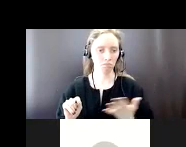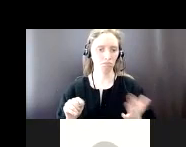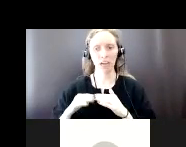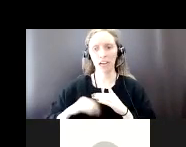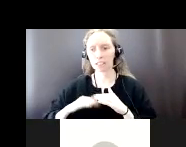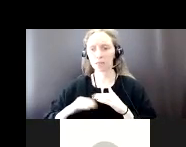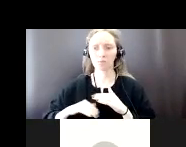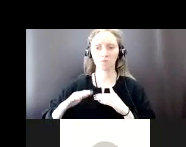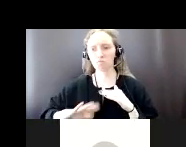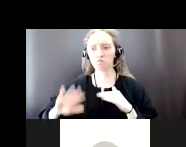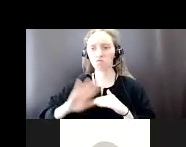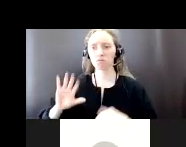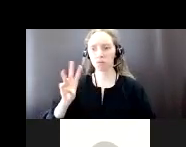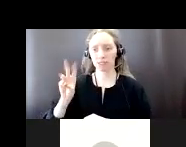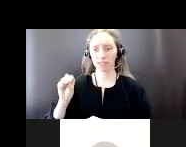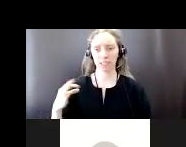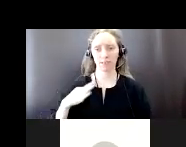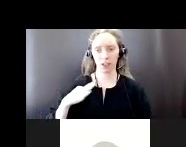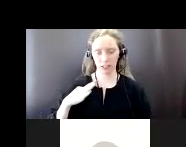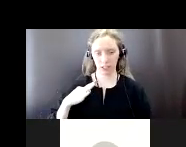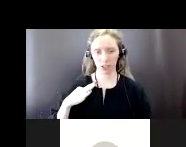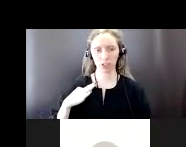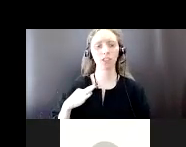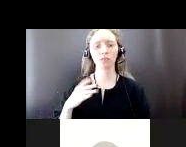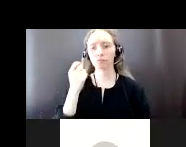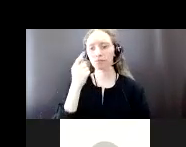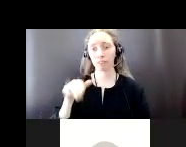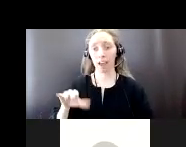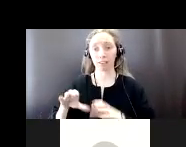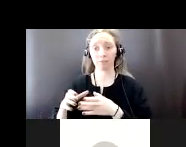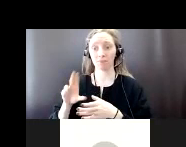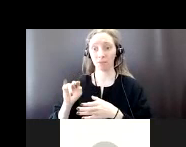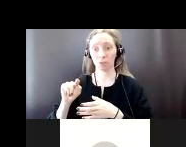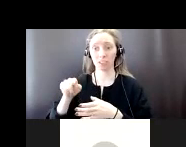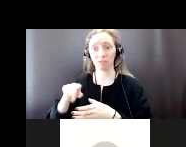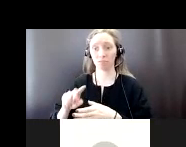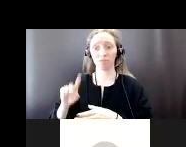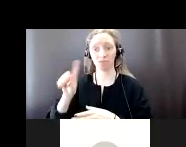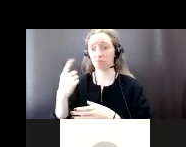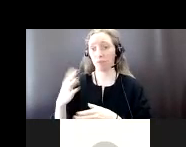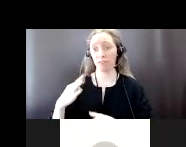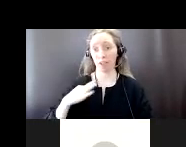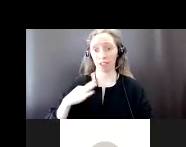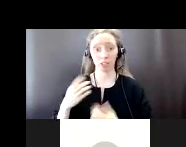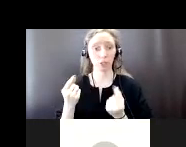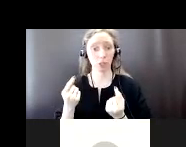now due to COVID, but this unit is strictly volunteers that do callbacks to senior victims.